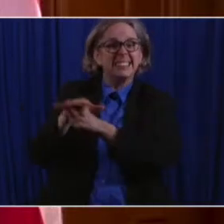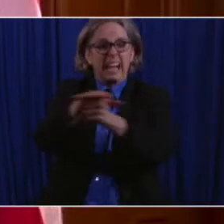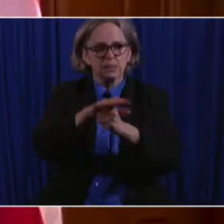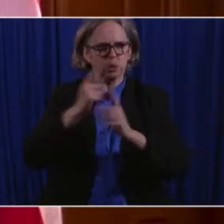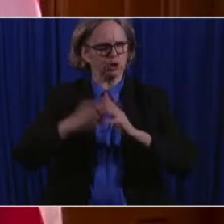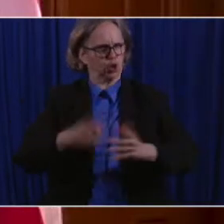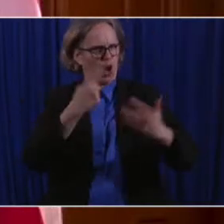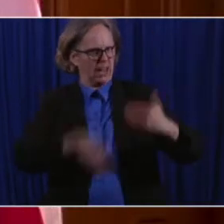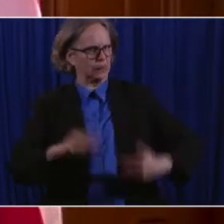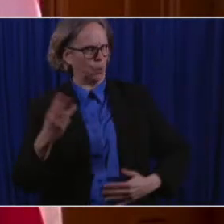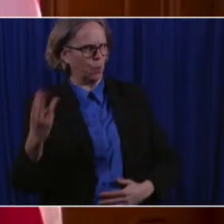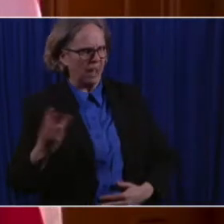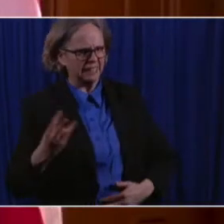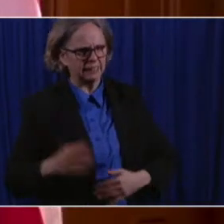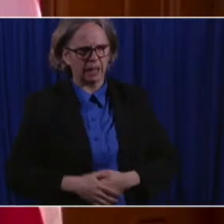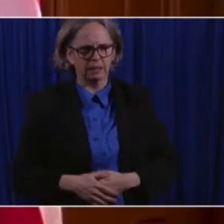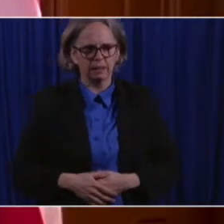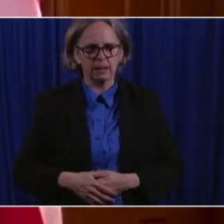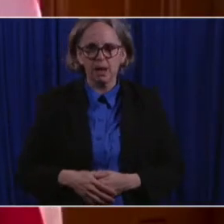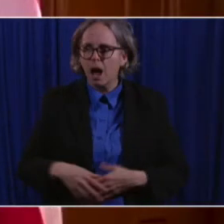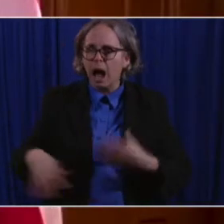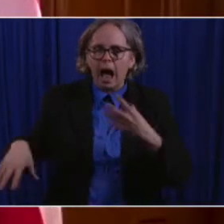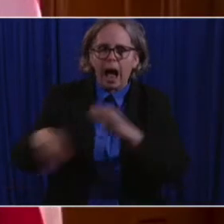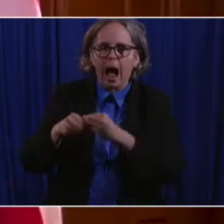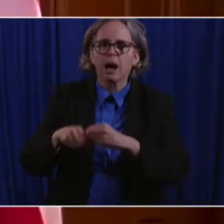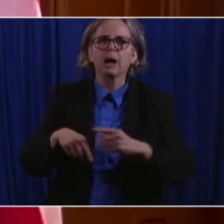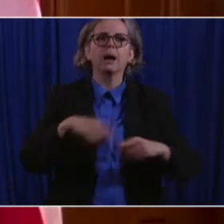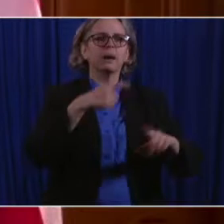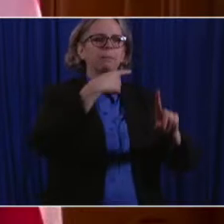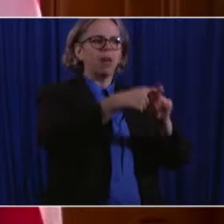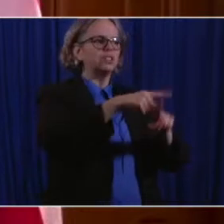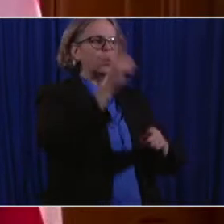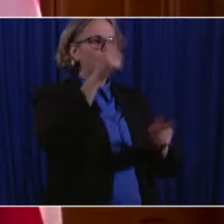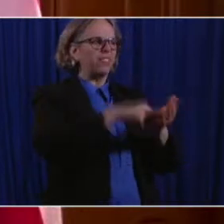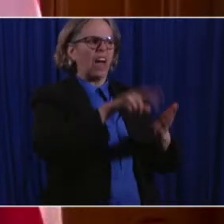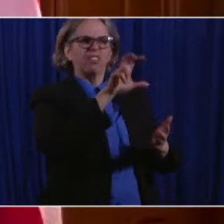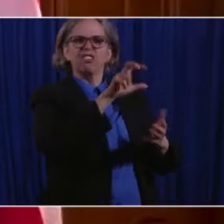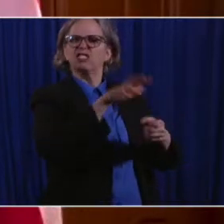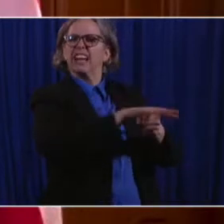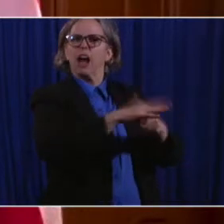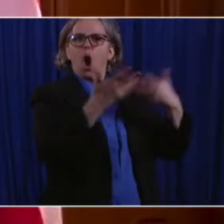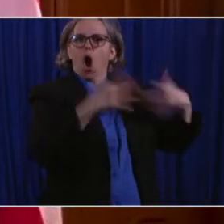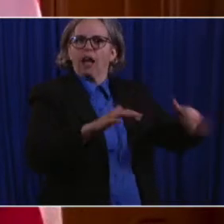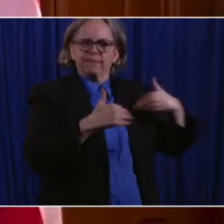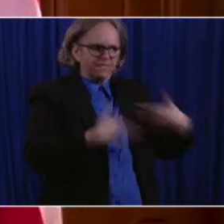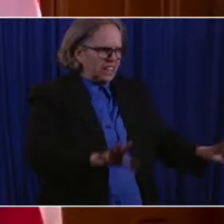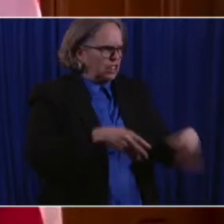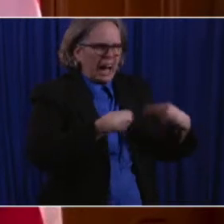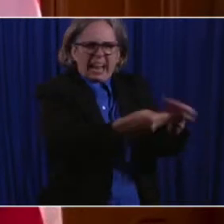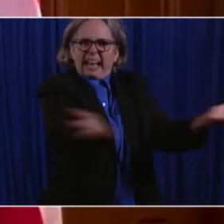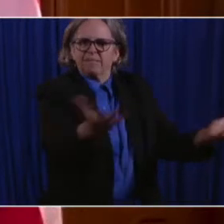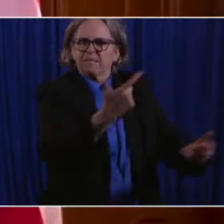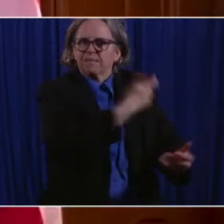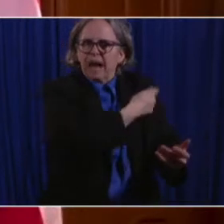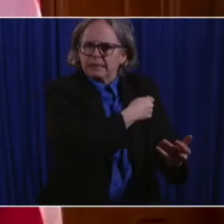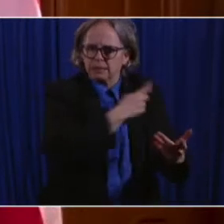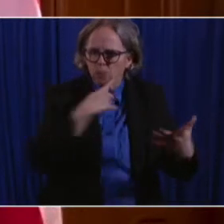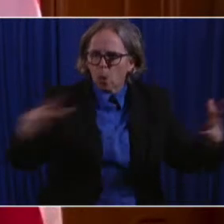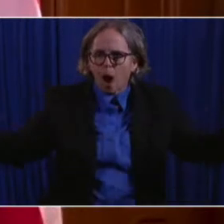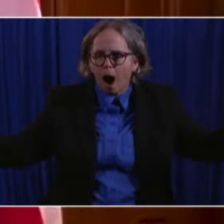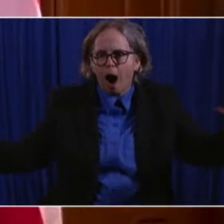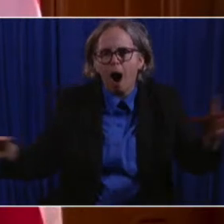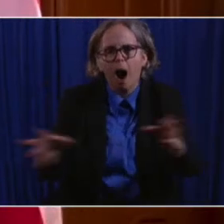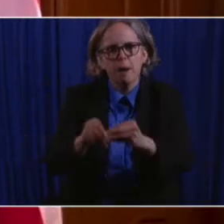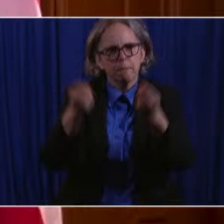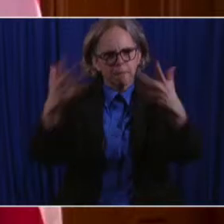our 1,300 other sites that we will continue to put vaccine through. The 4